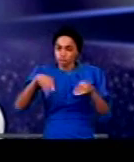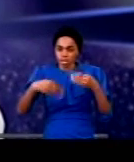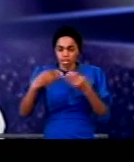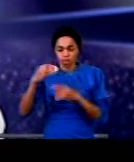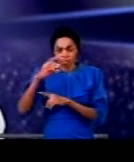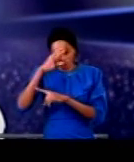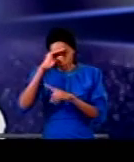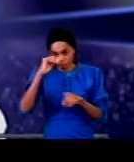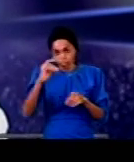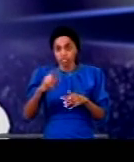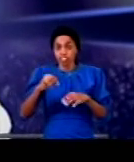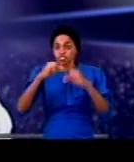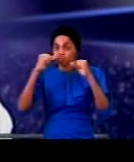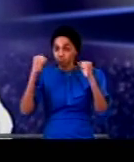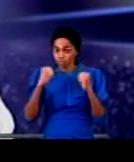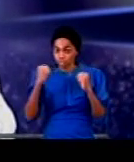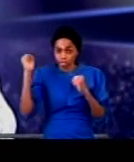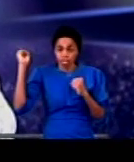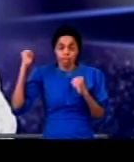them